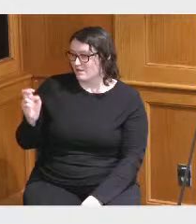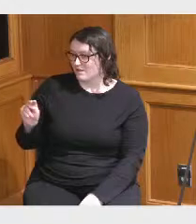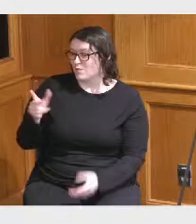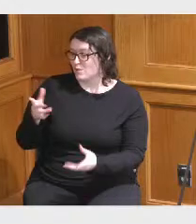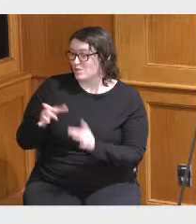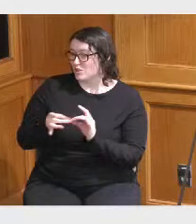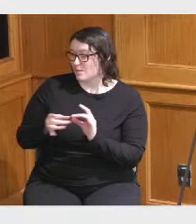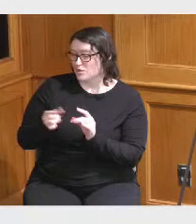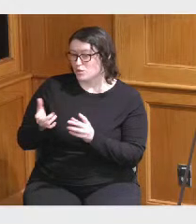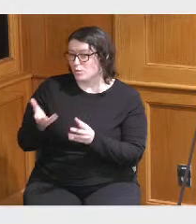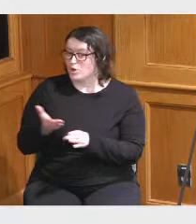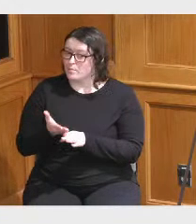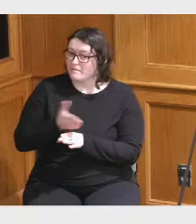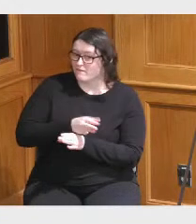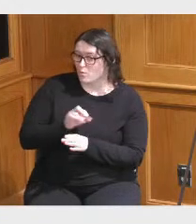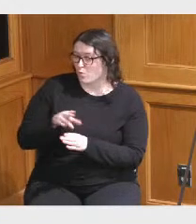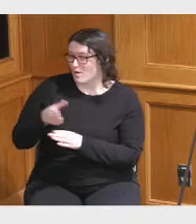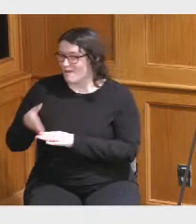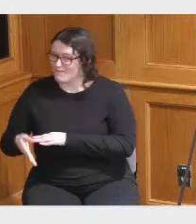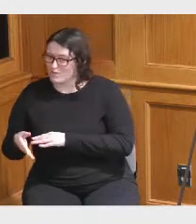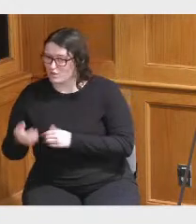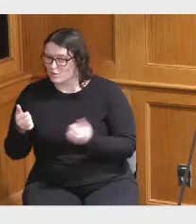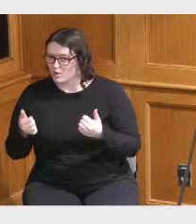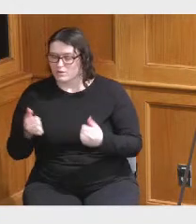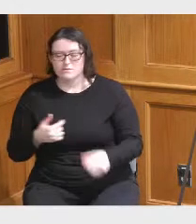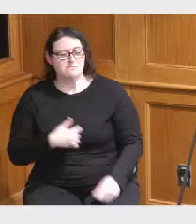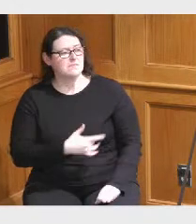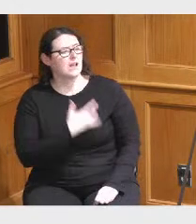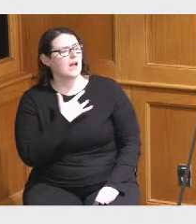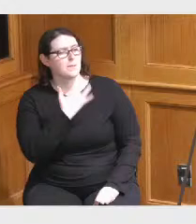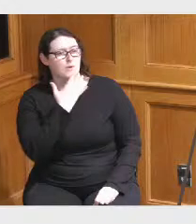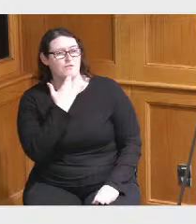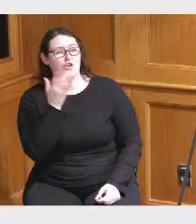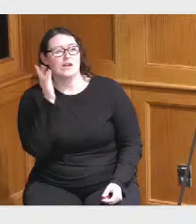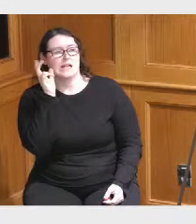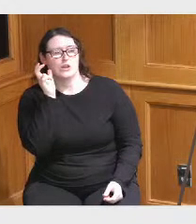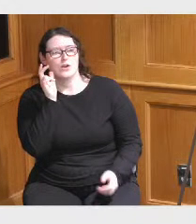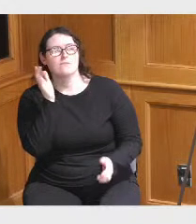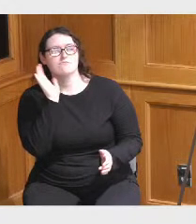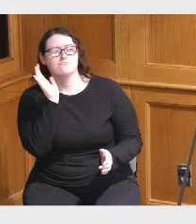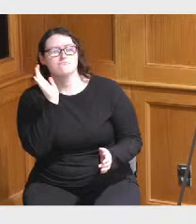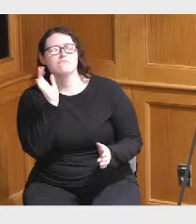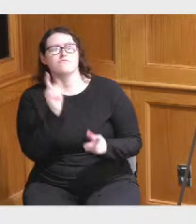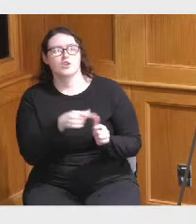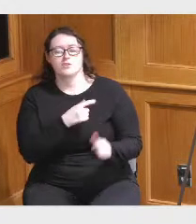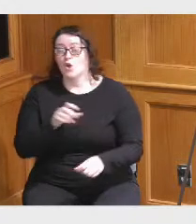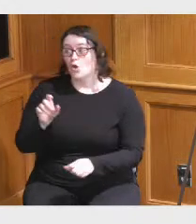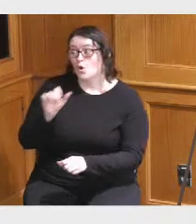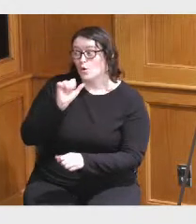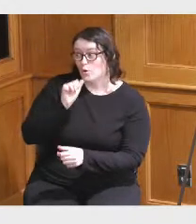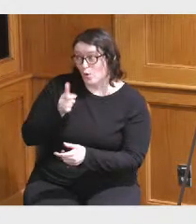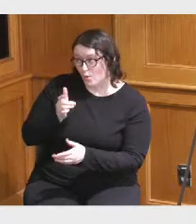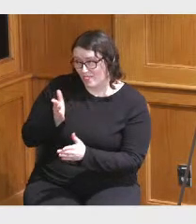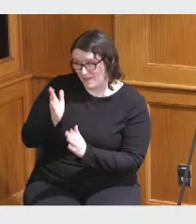go before or after the presentation? I prefer to do the presentation. Very good. Don't let me forget that